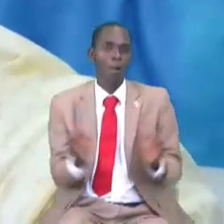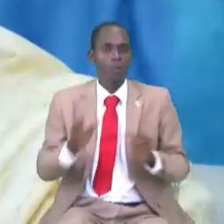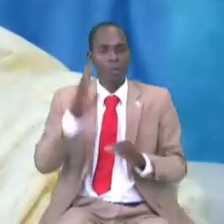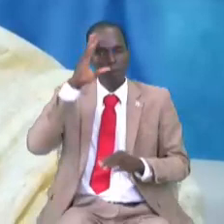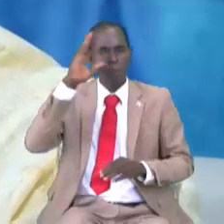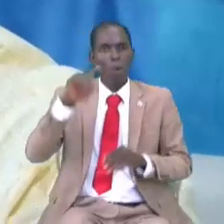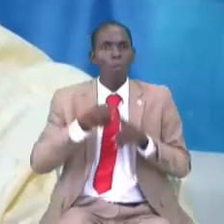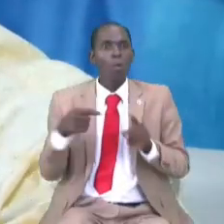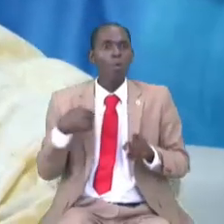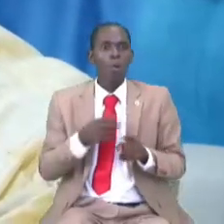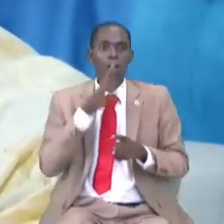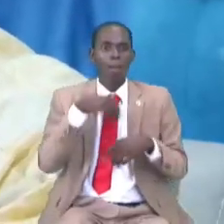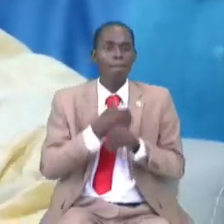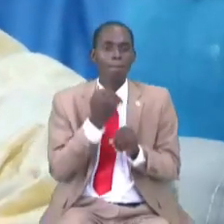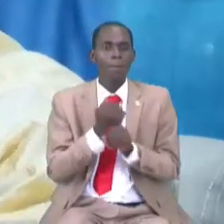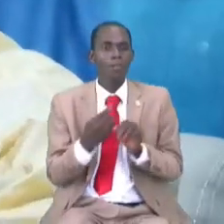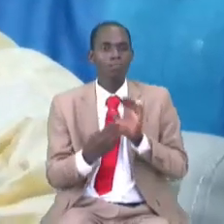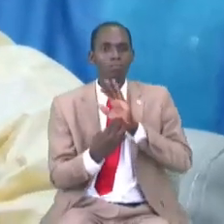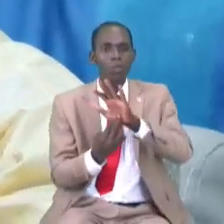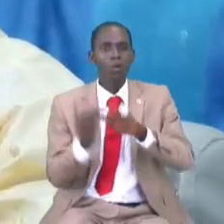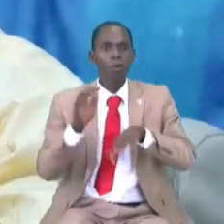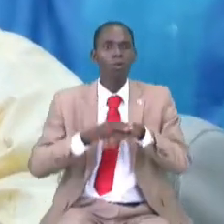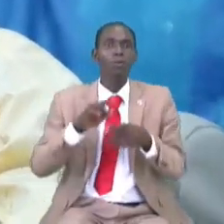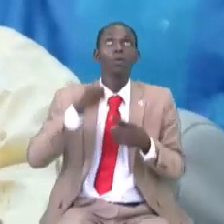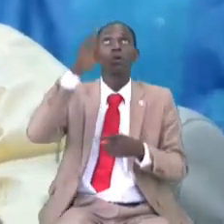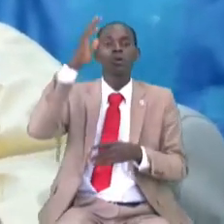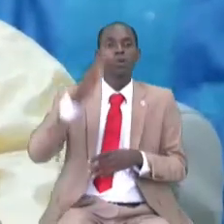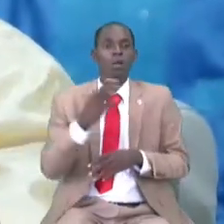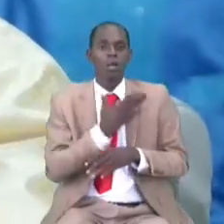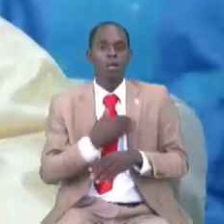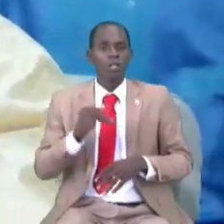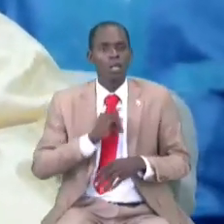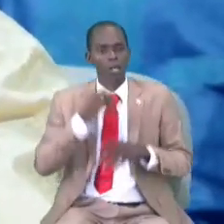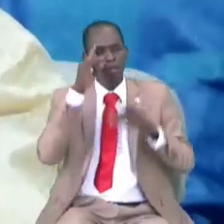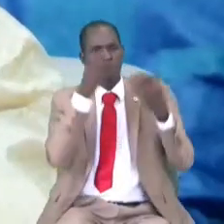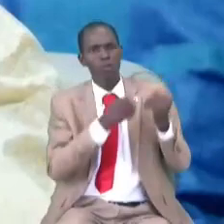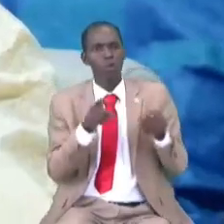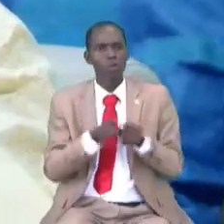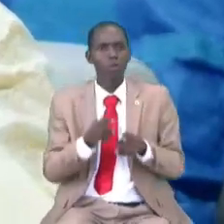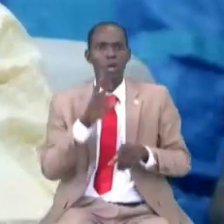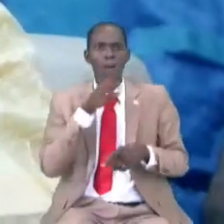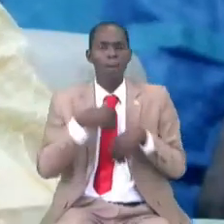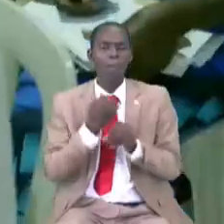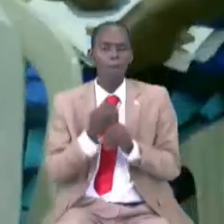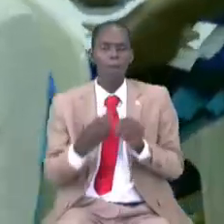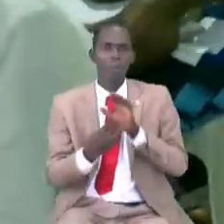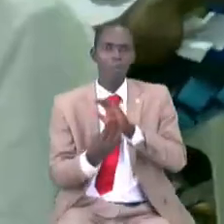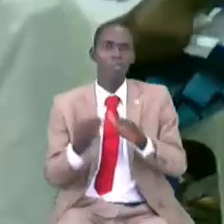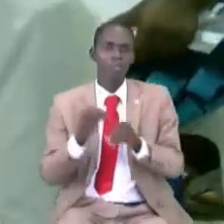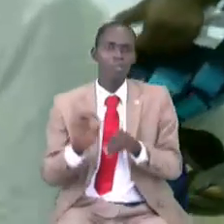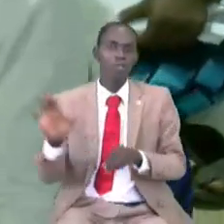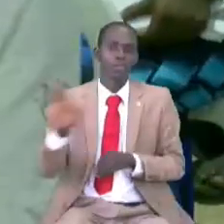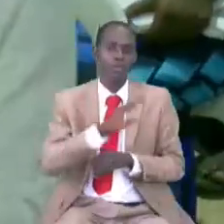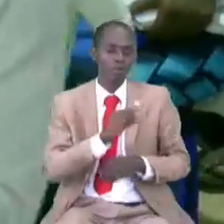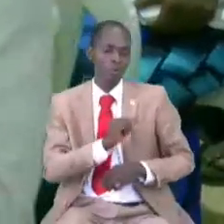made manifest in your consciences. We're coming to point number two here. Number two is